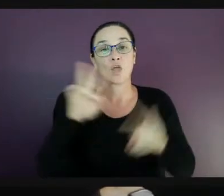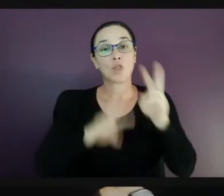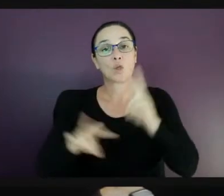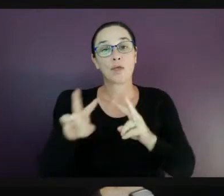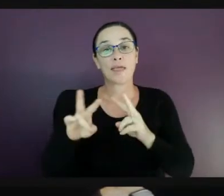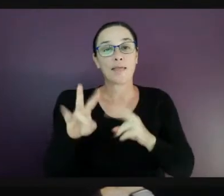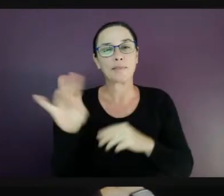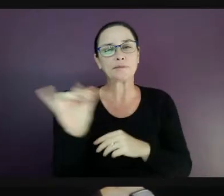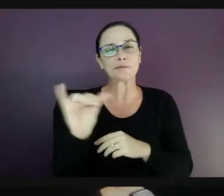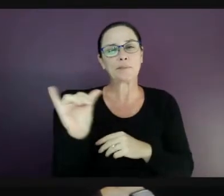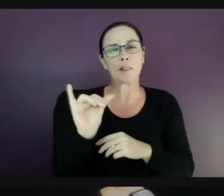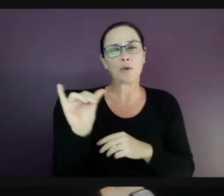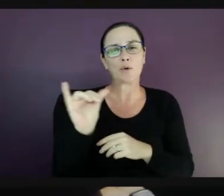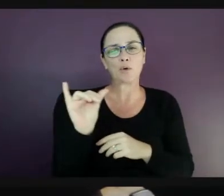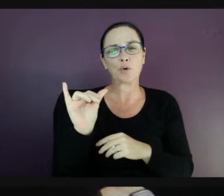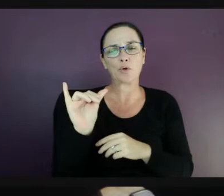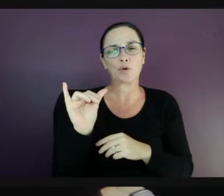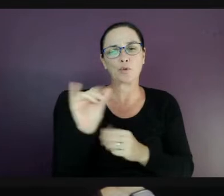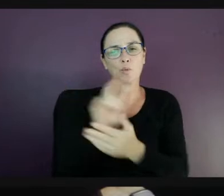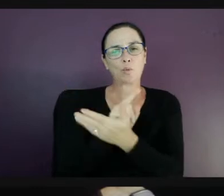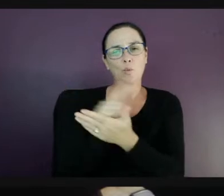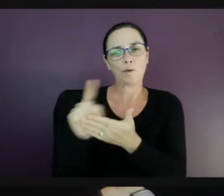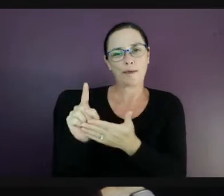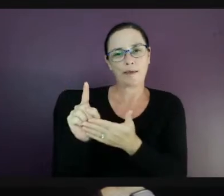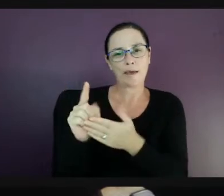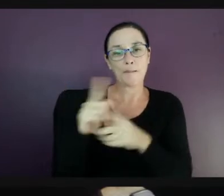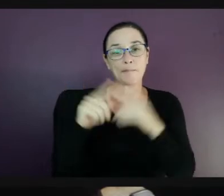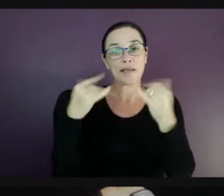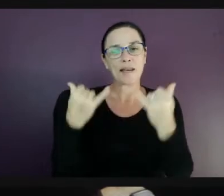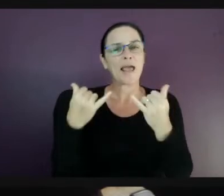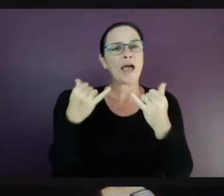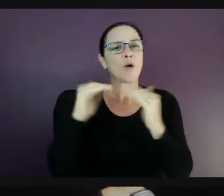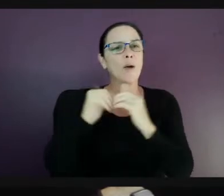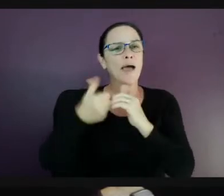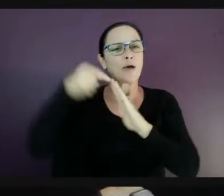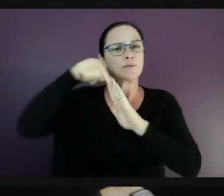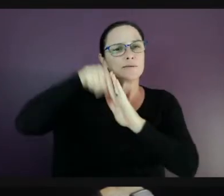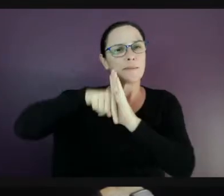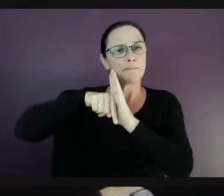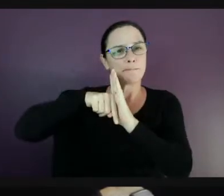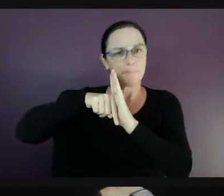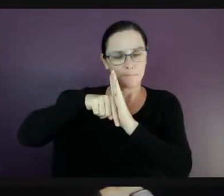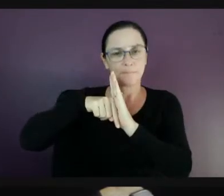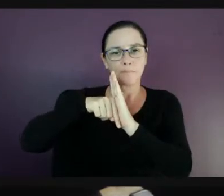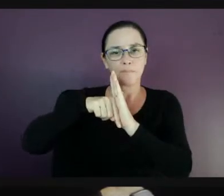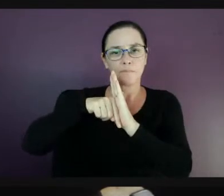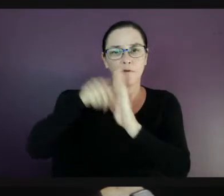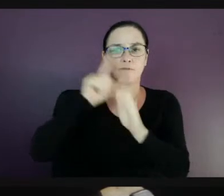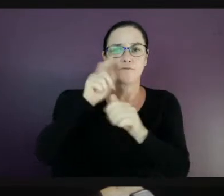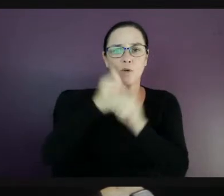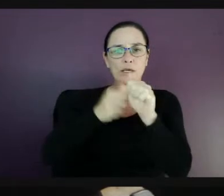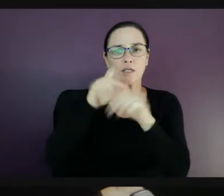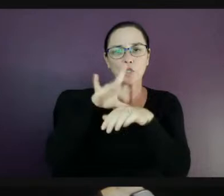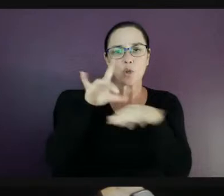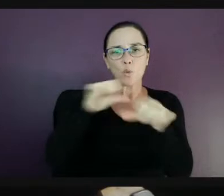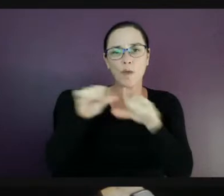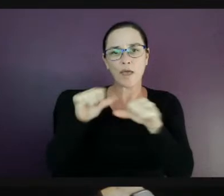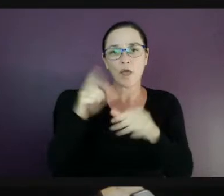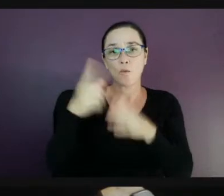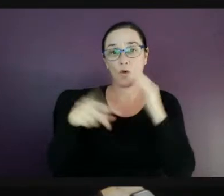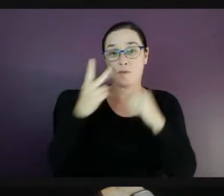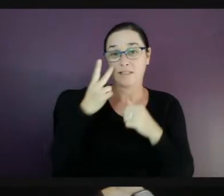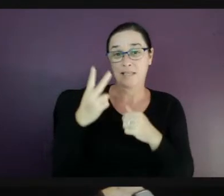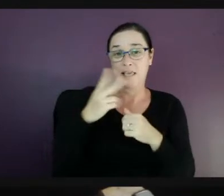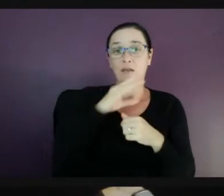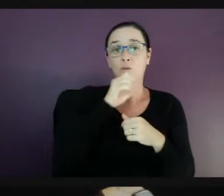similar week of time, but now at depth, the depth profile of these earthquakes. The ones we're seeing are this